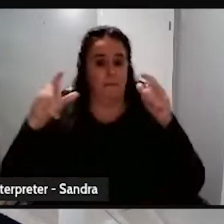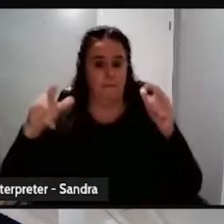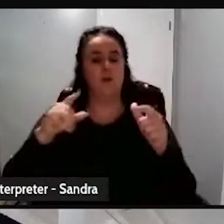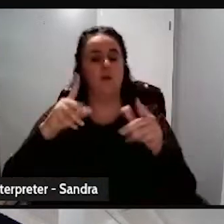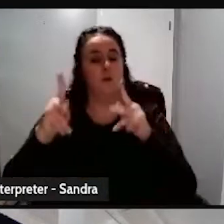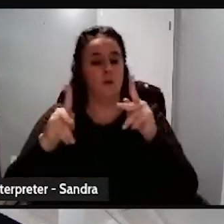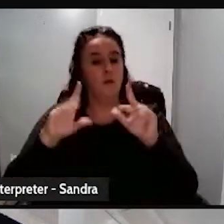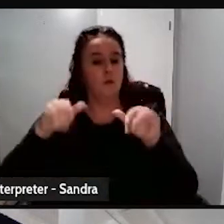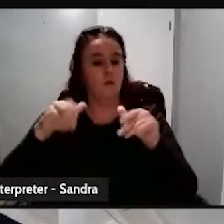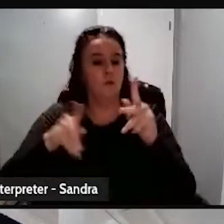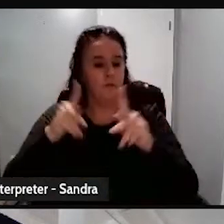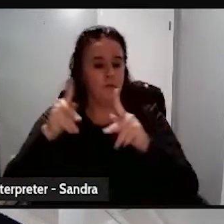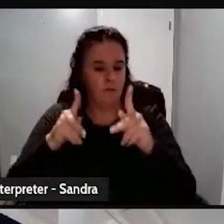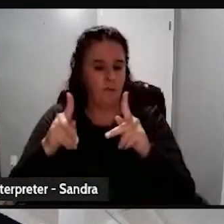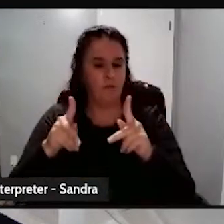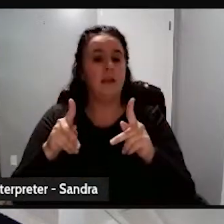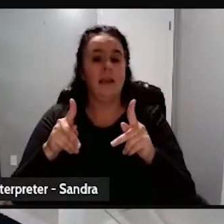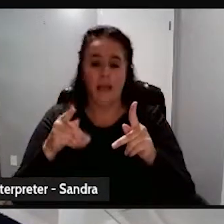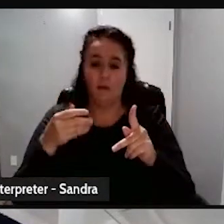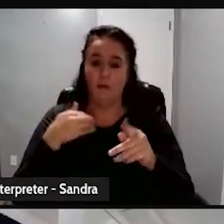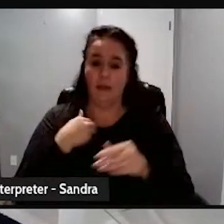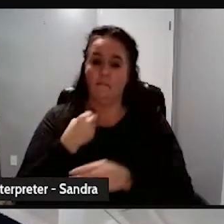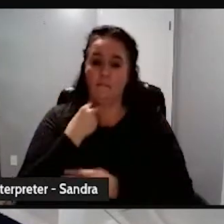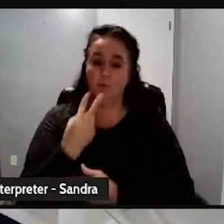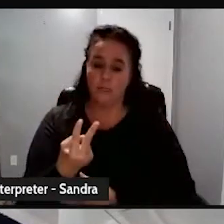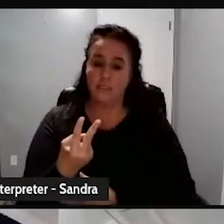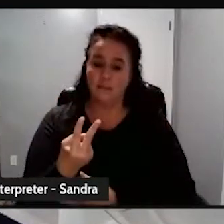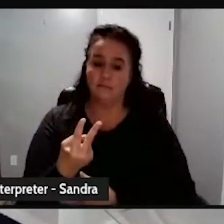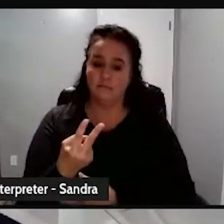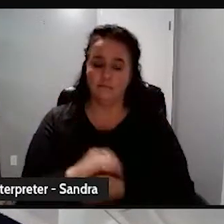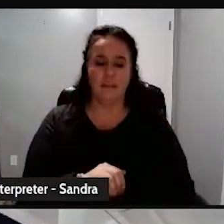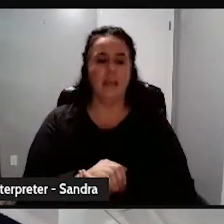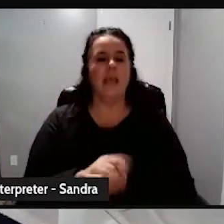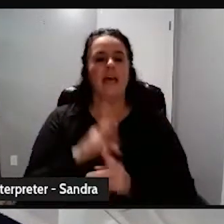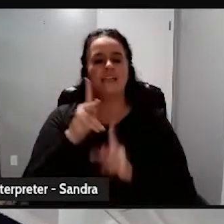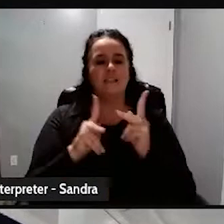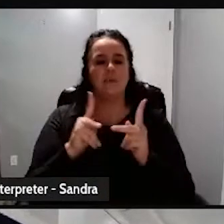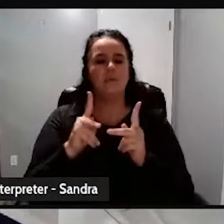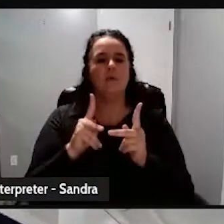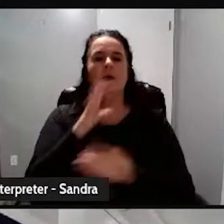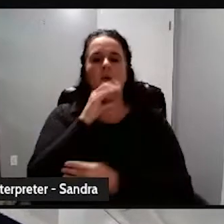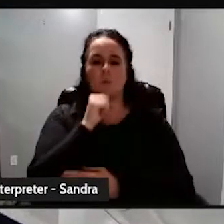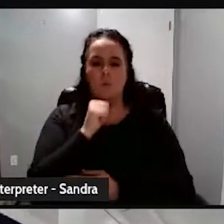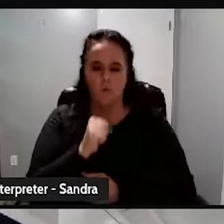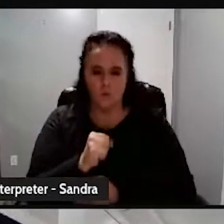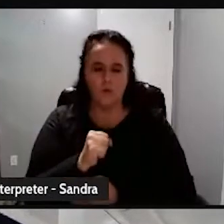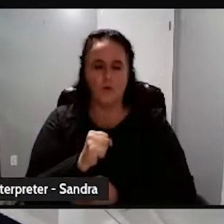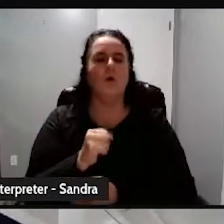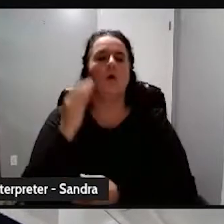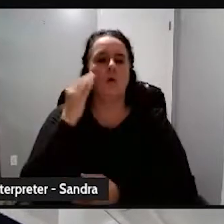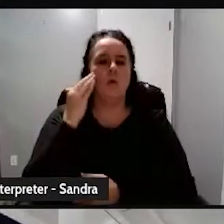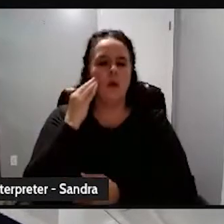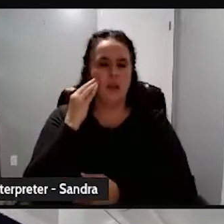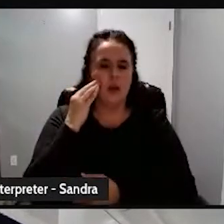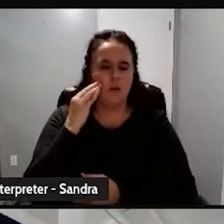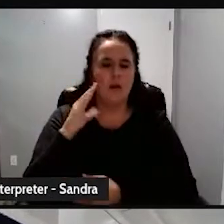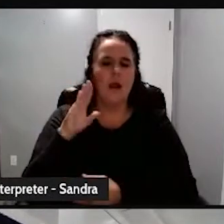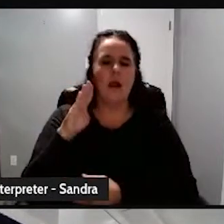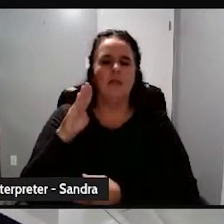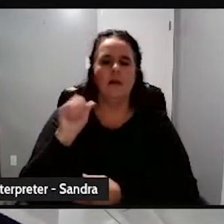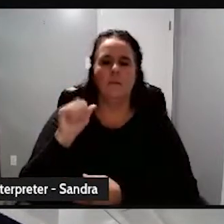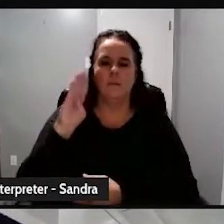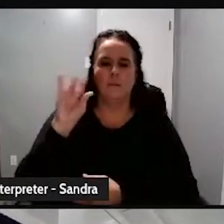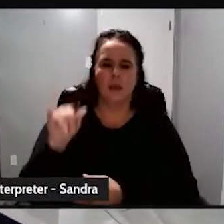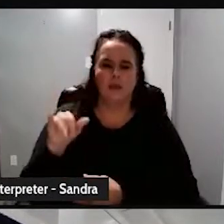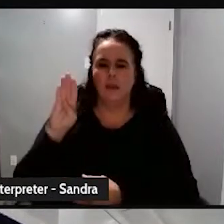say. And as our population is aging, we know the boomer generation is turning